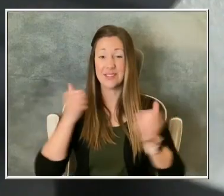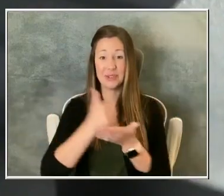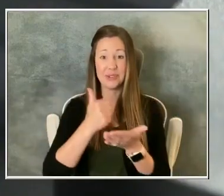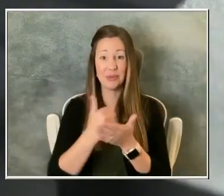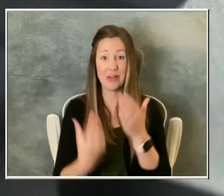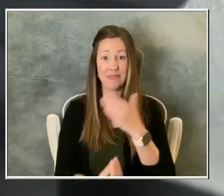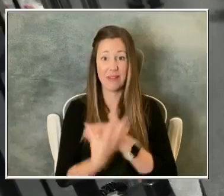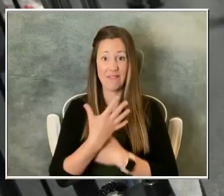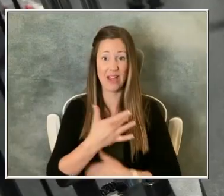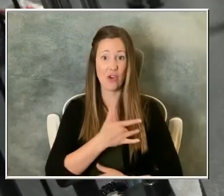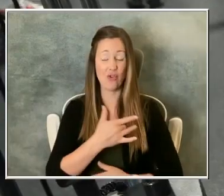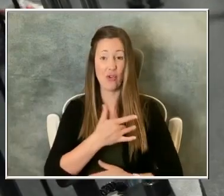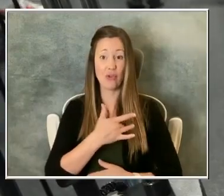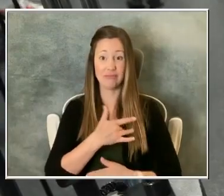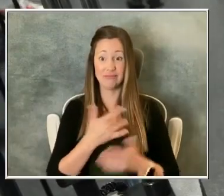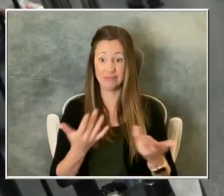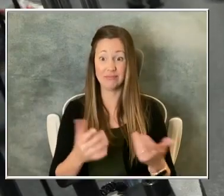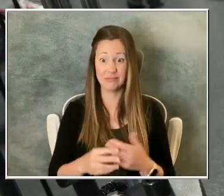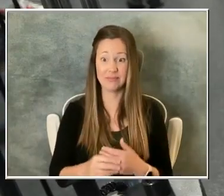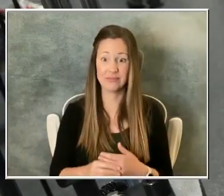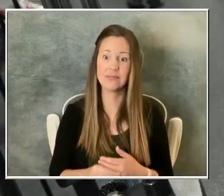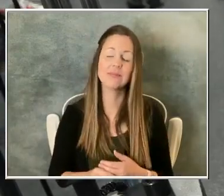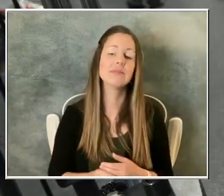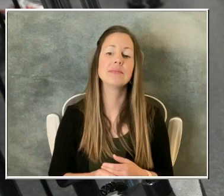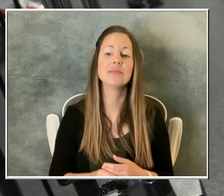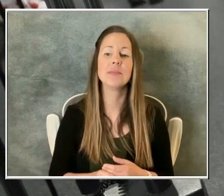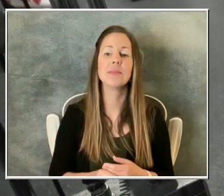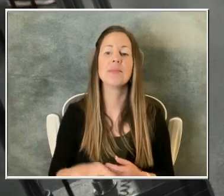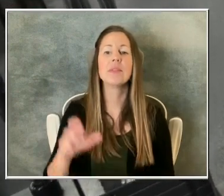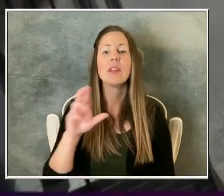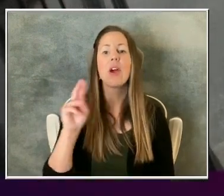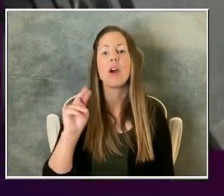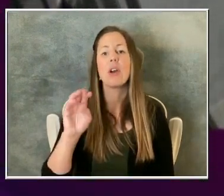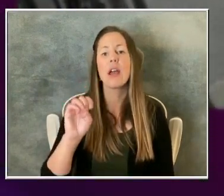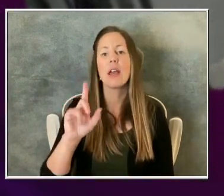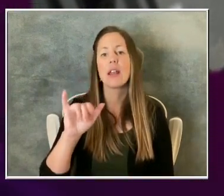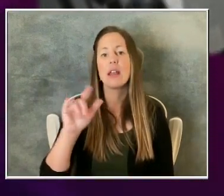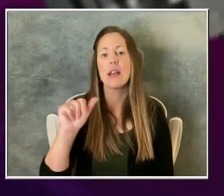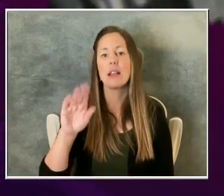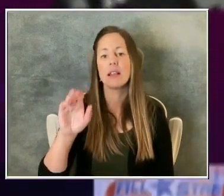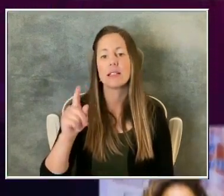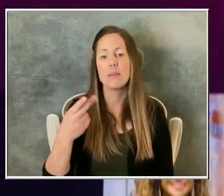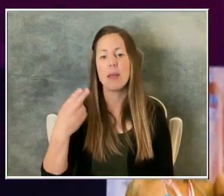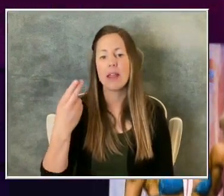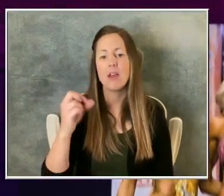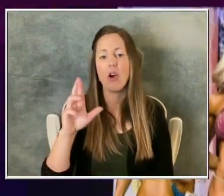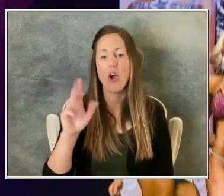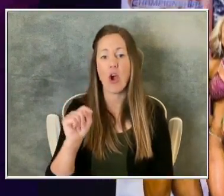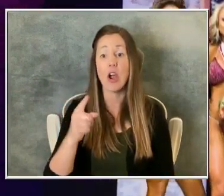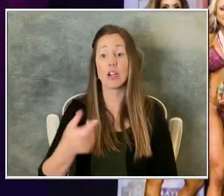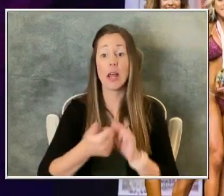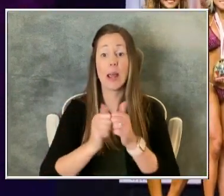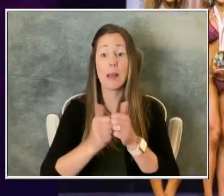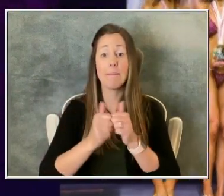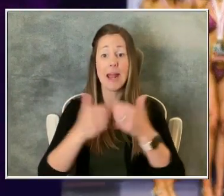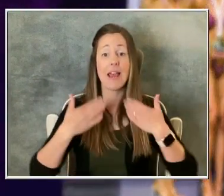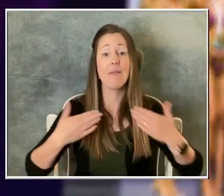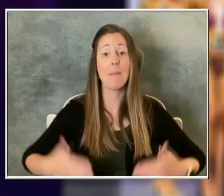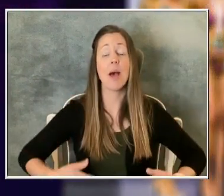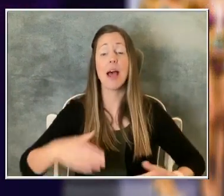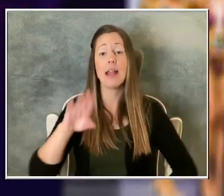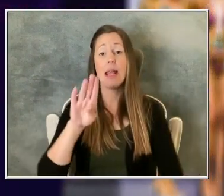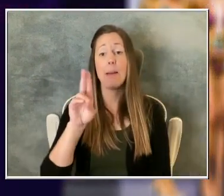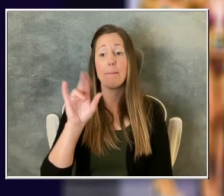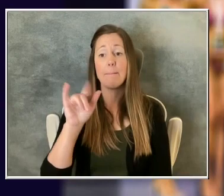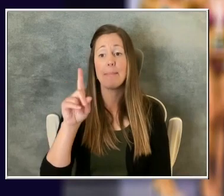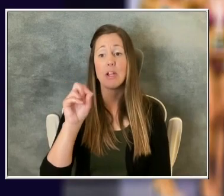I'm gonna try to push it. RN Elizabeth Hart is a competitive bodybuilder. 2017 is when I did my first one, and I did it kind of as like a